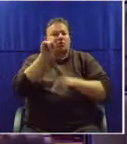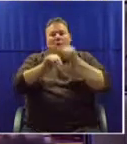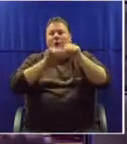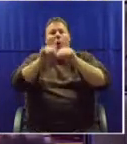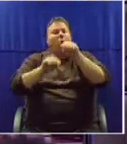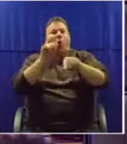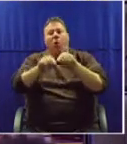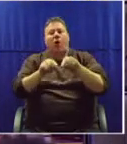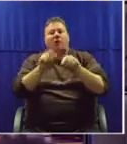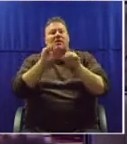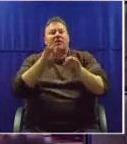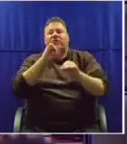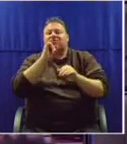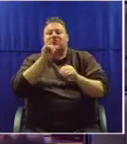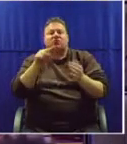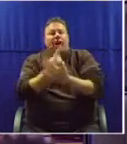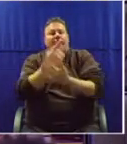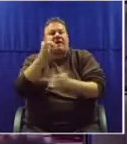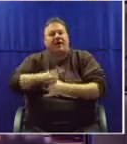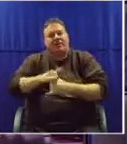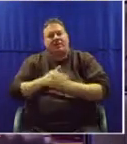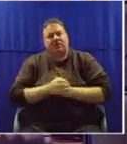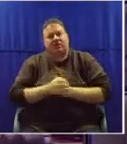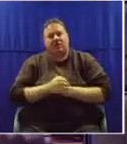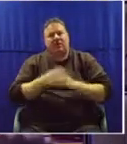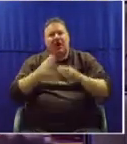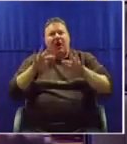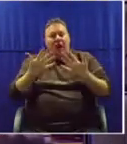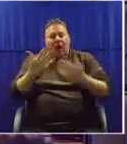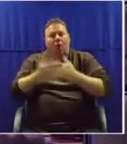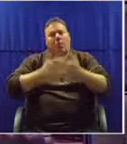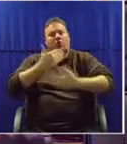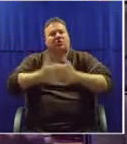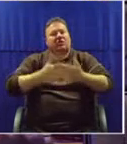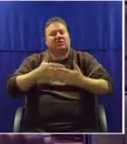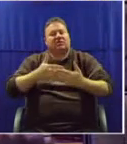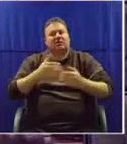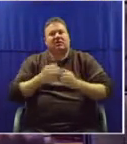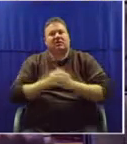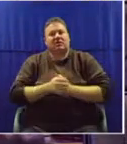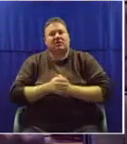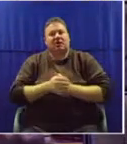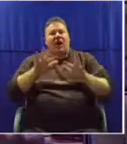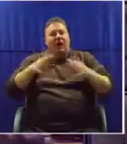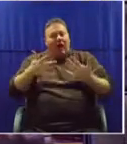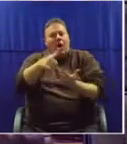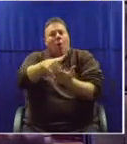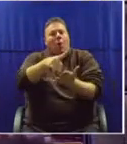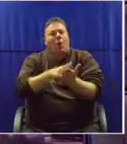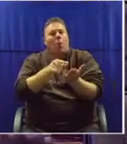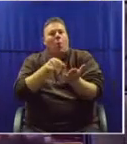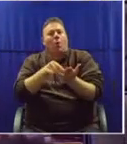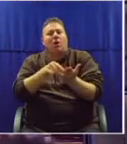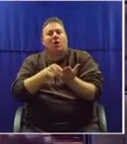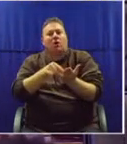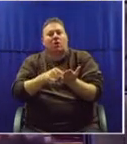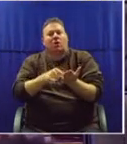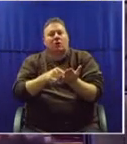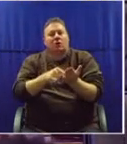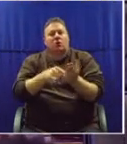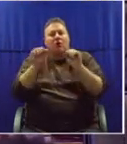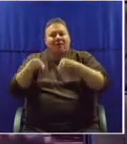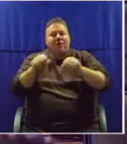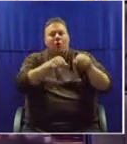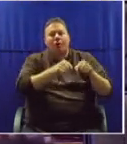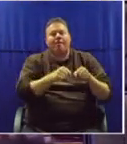horse? Let's allow the process, the proper processes to be followed. Let's allow the law enforcement agencies to